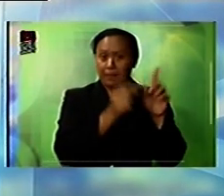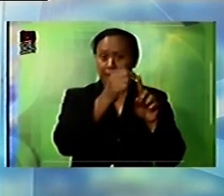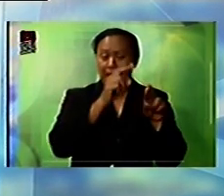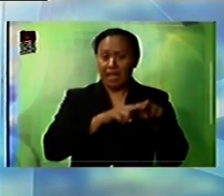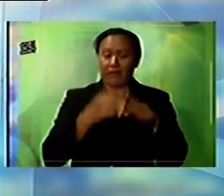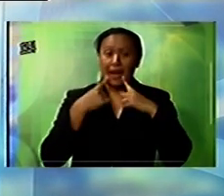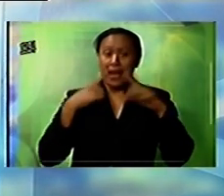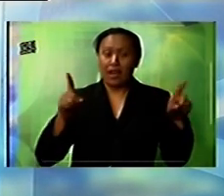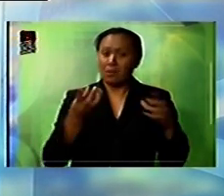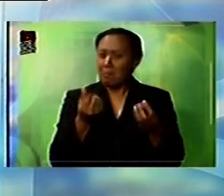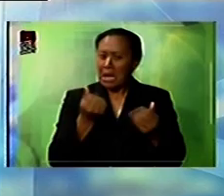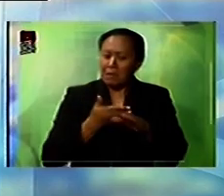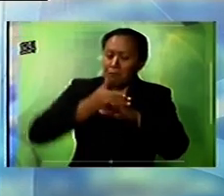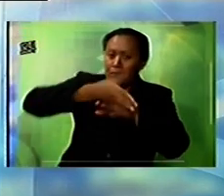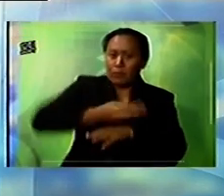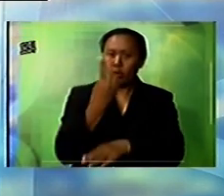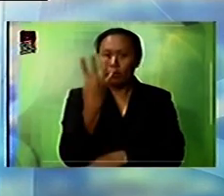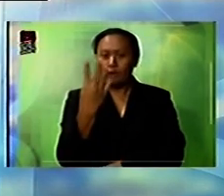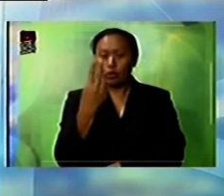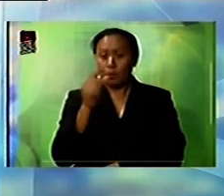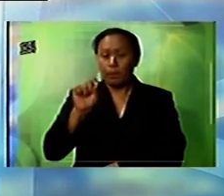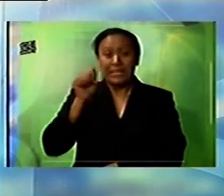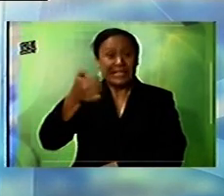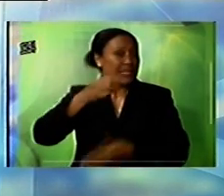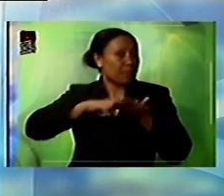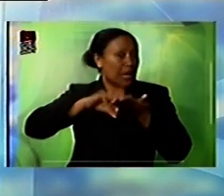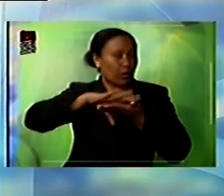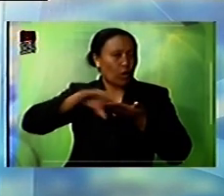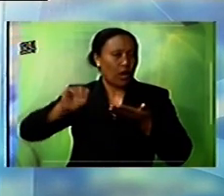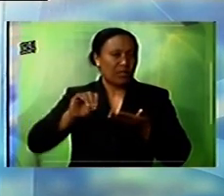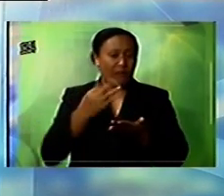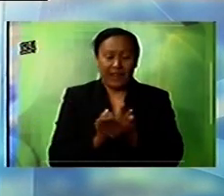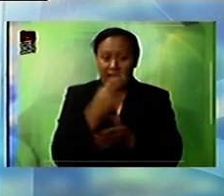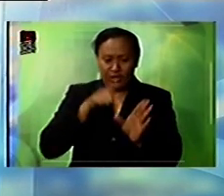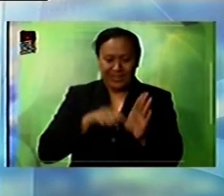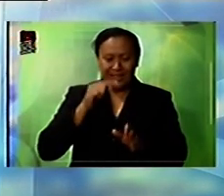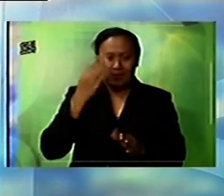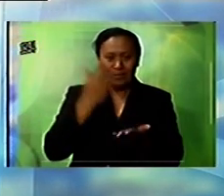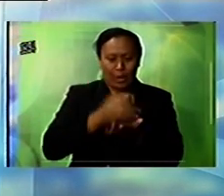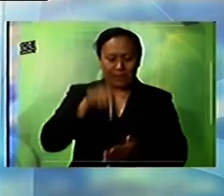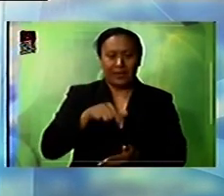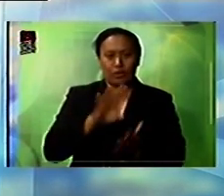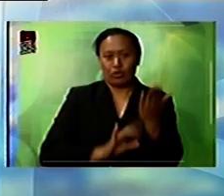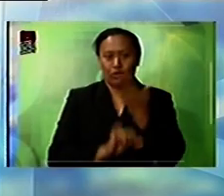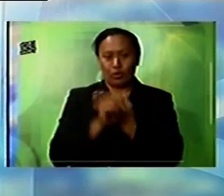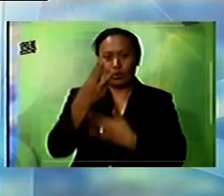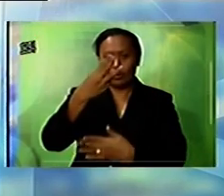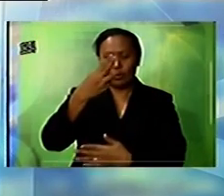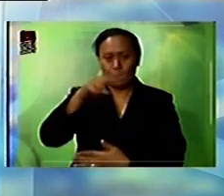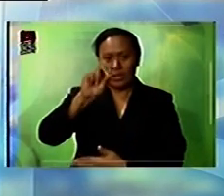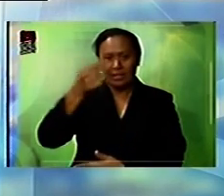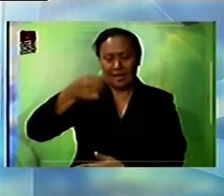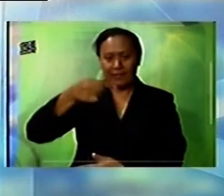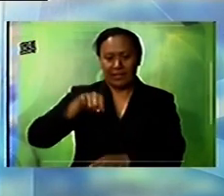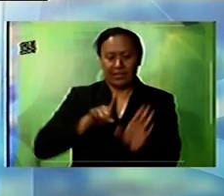net operating surplus of $242.6 million for the financial year ending 30th June 2011.